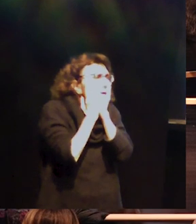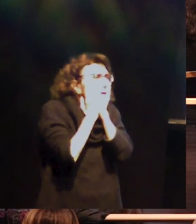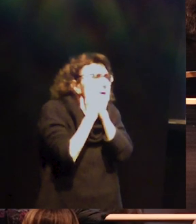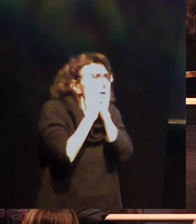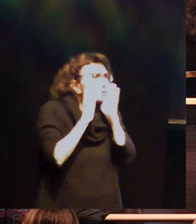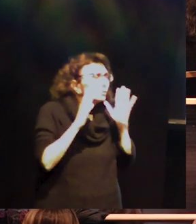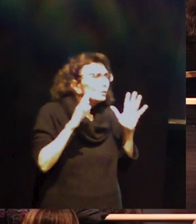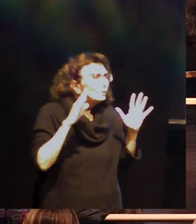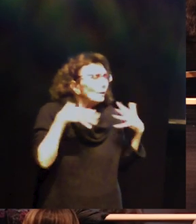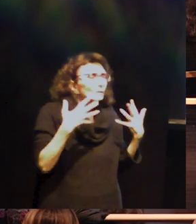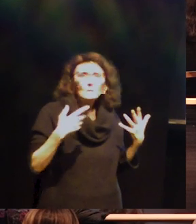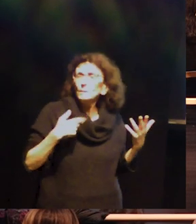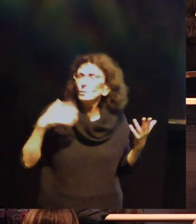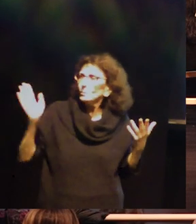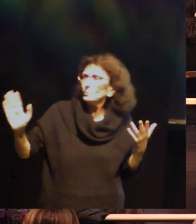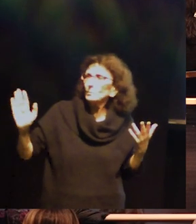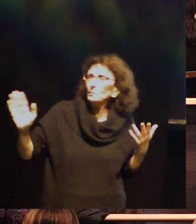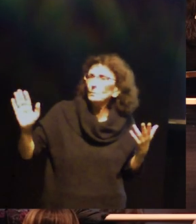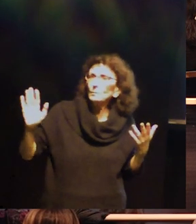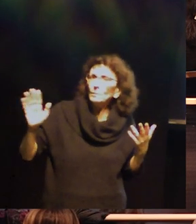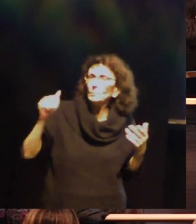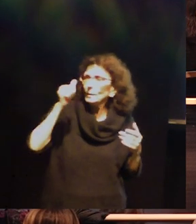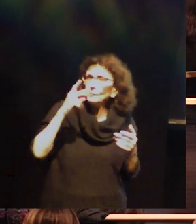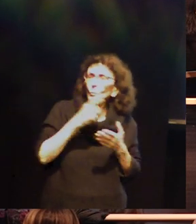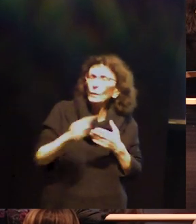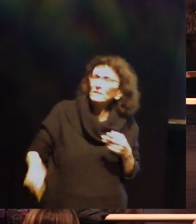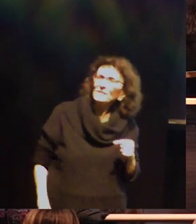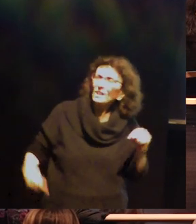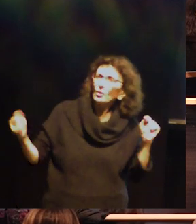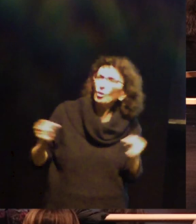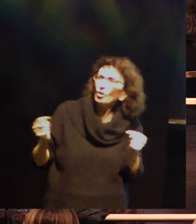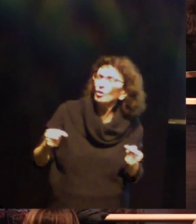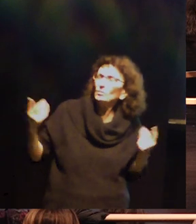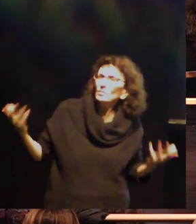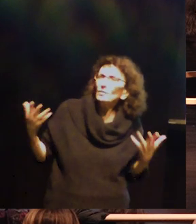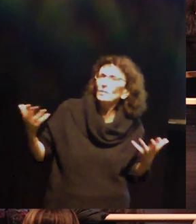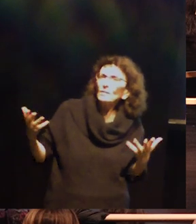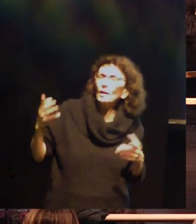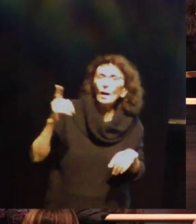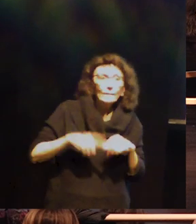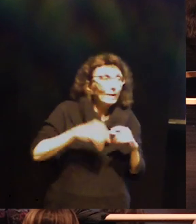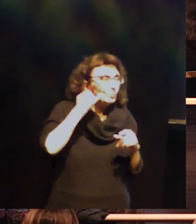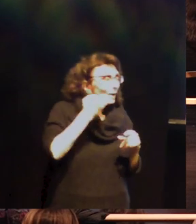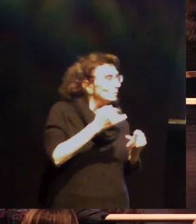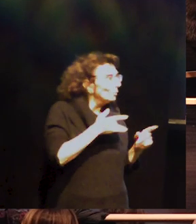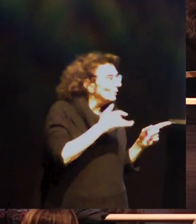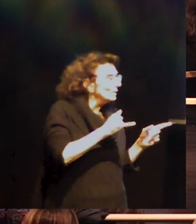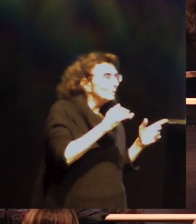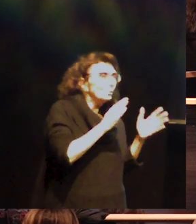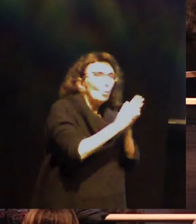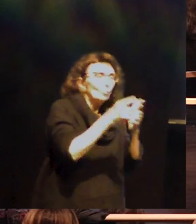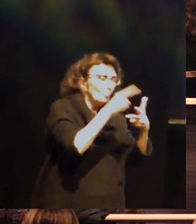so hysterical. And I'm like, no, it's been a couple of weeks and it doesn't get fixed. And I'm like, I can't imagine what it's like to